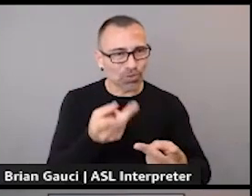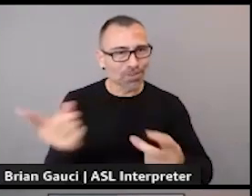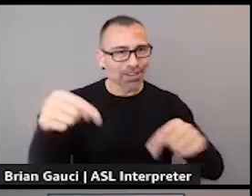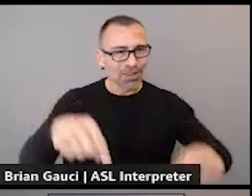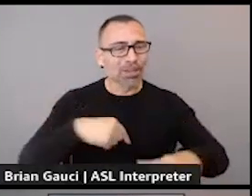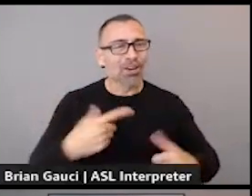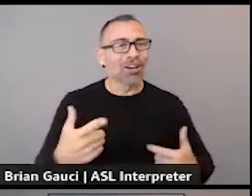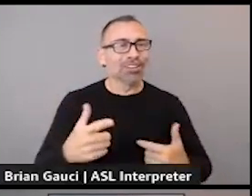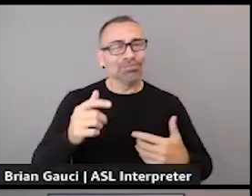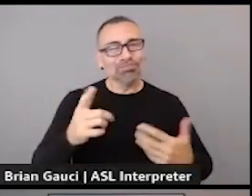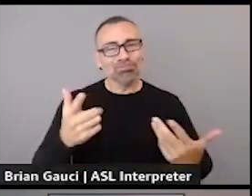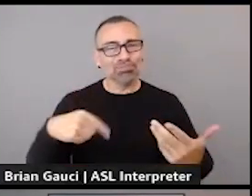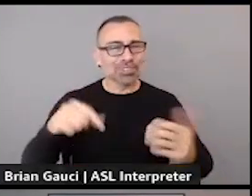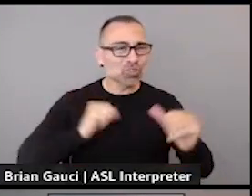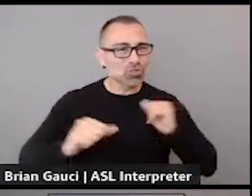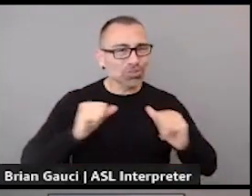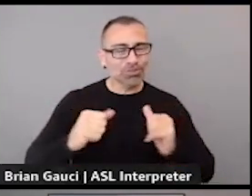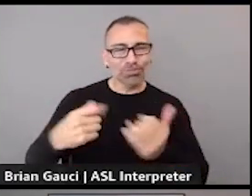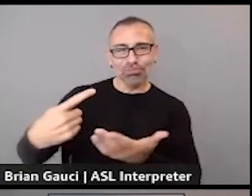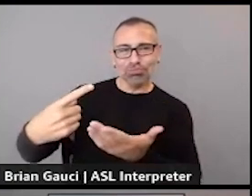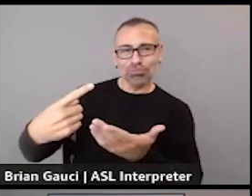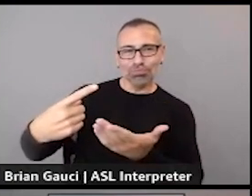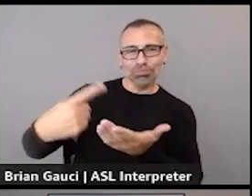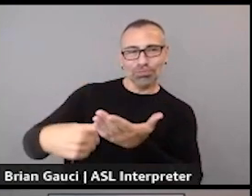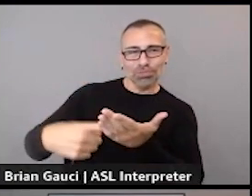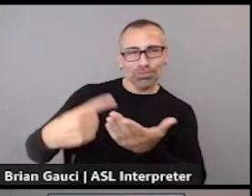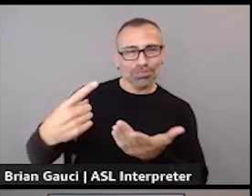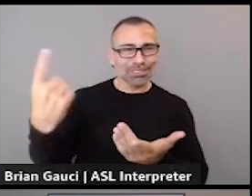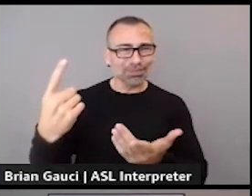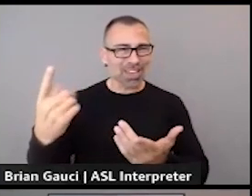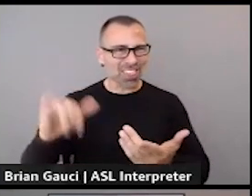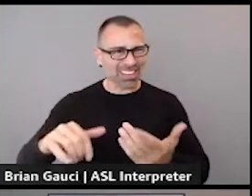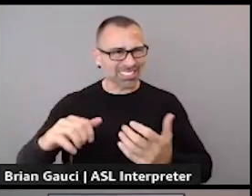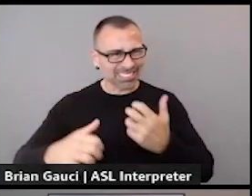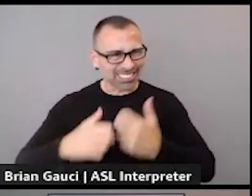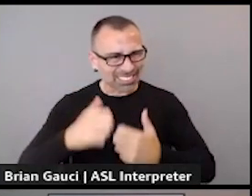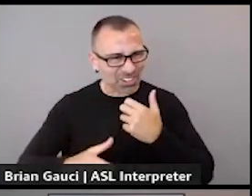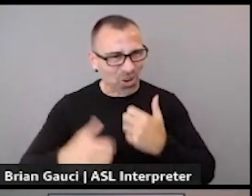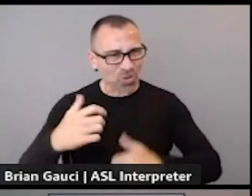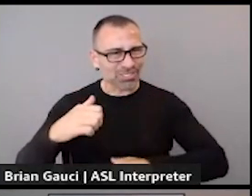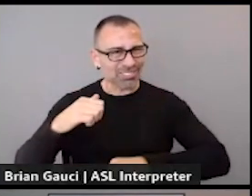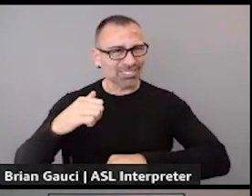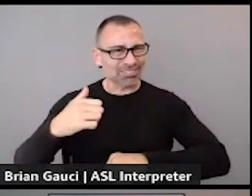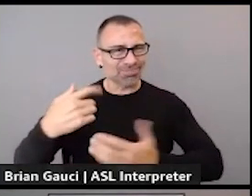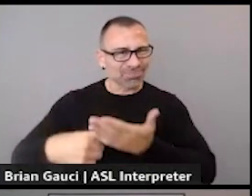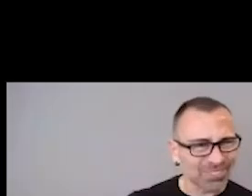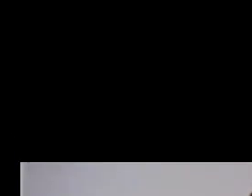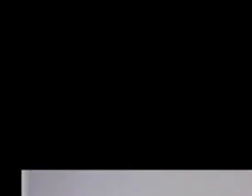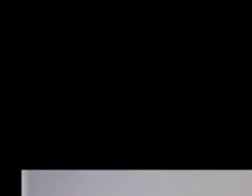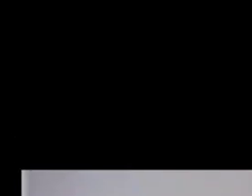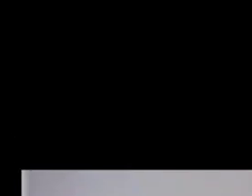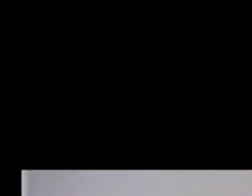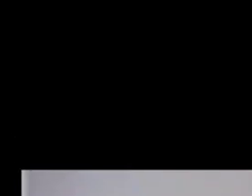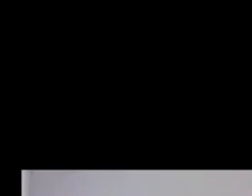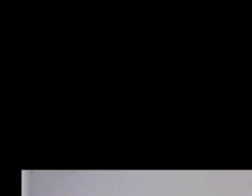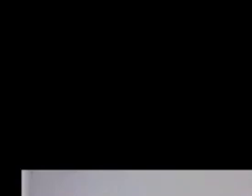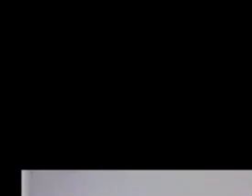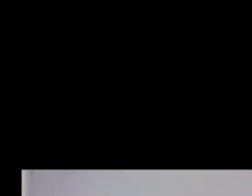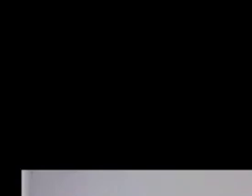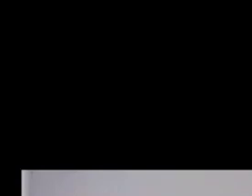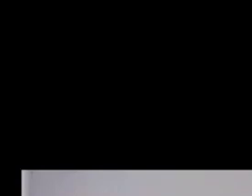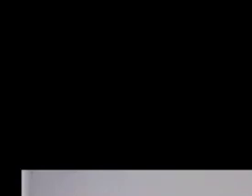high level of description of it, but then some of the nitty-gritty details. And then Zaya here is showing us around in the AWS